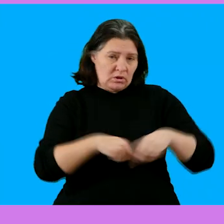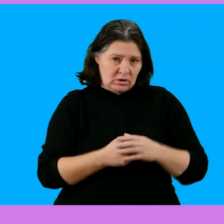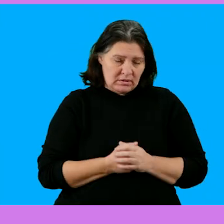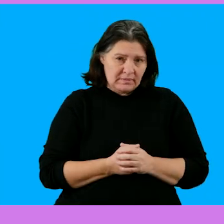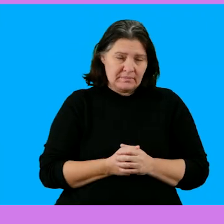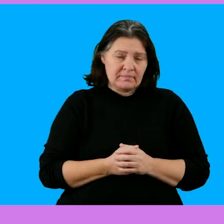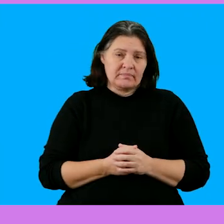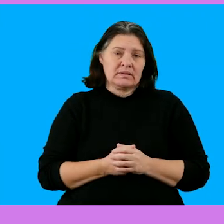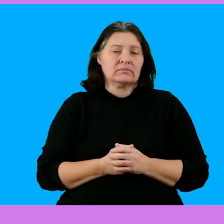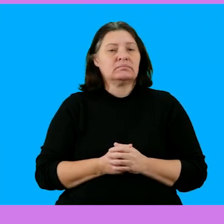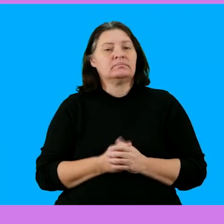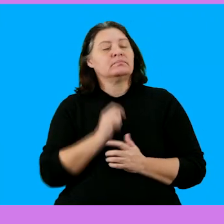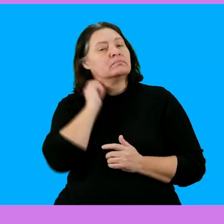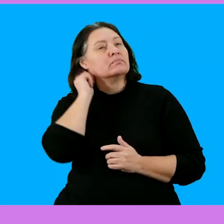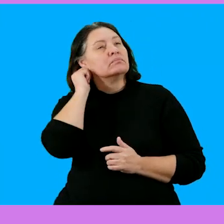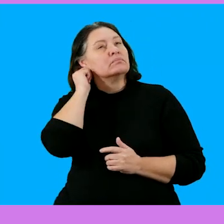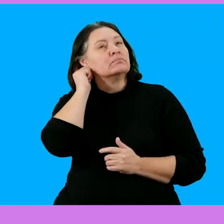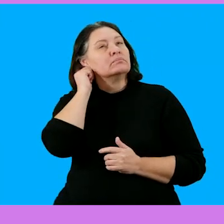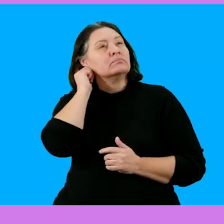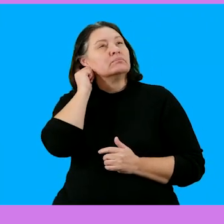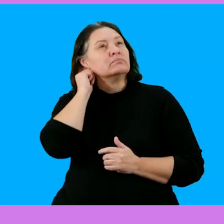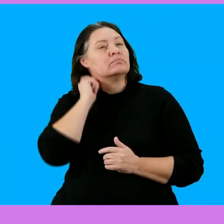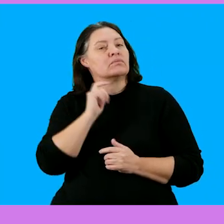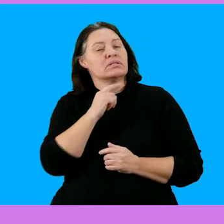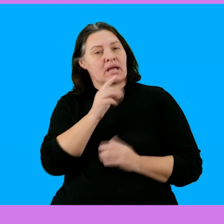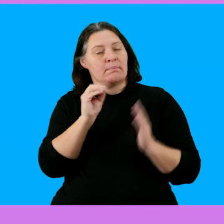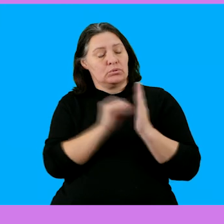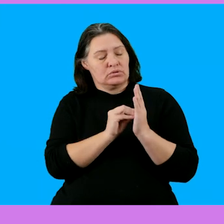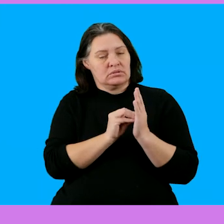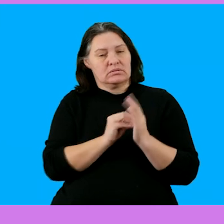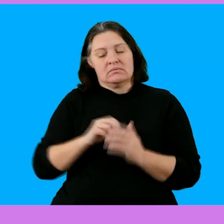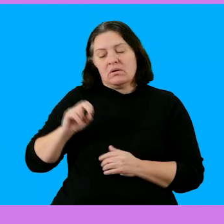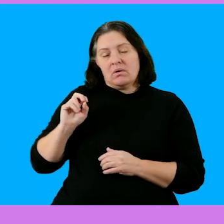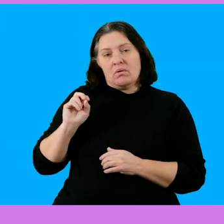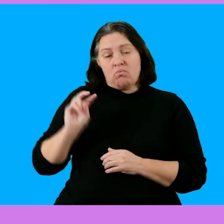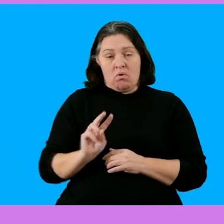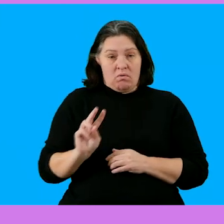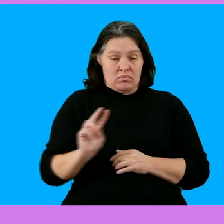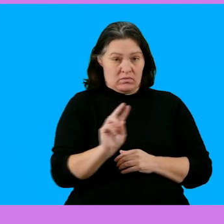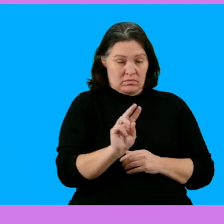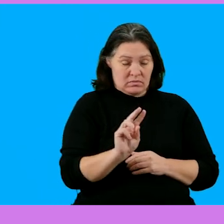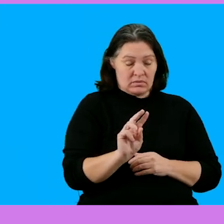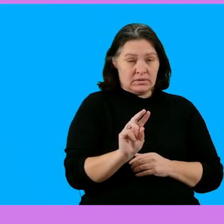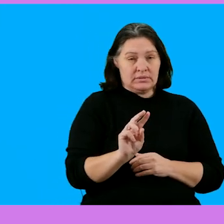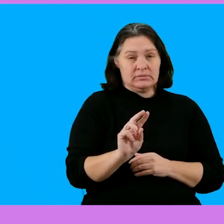So therefore, I'll start by noting the first point as indicated. So we'll walk